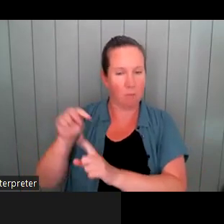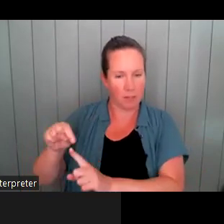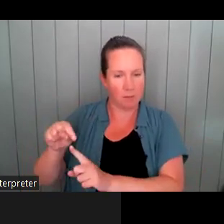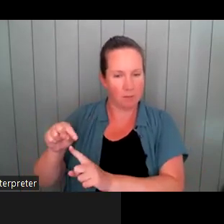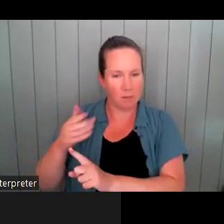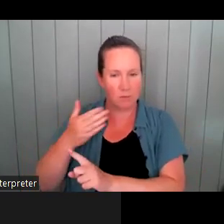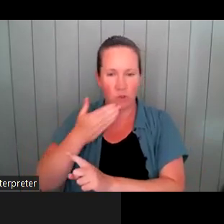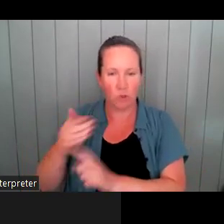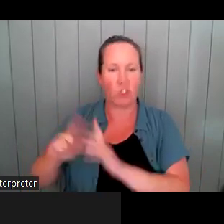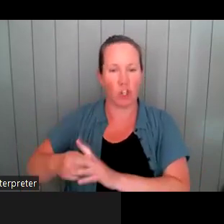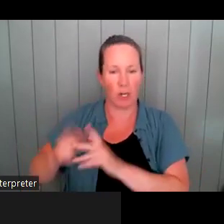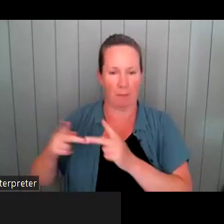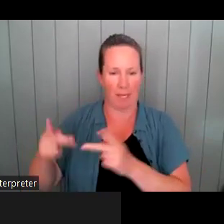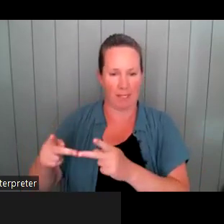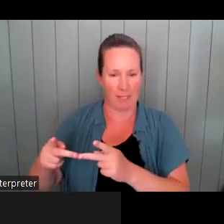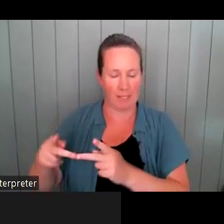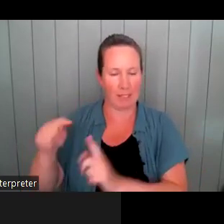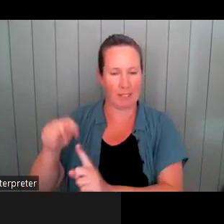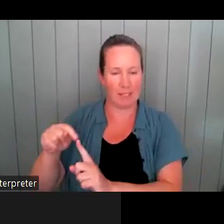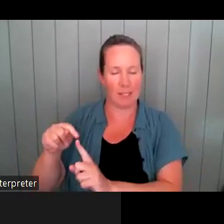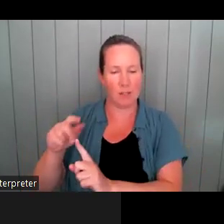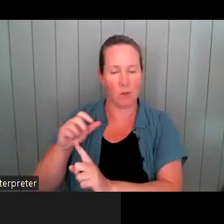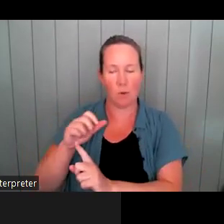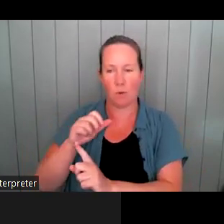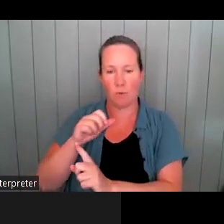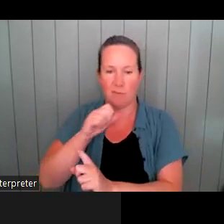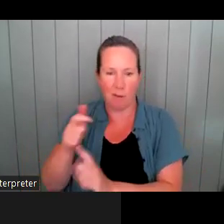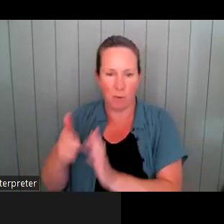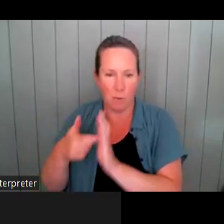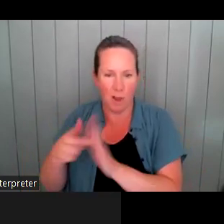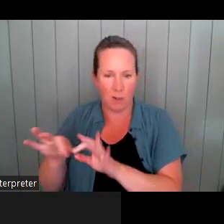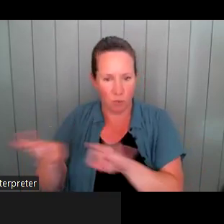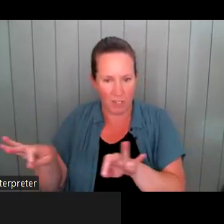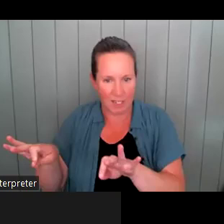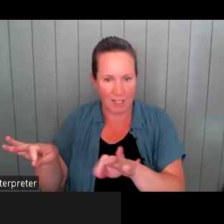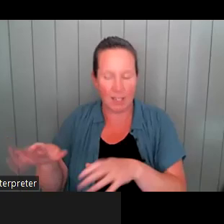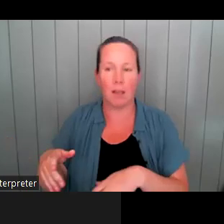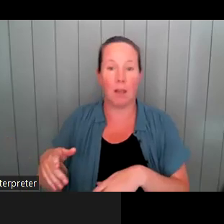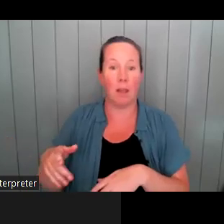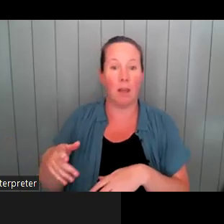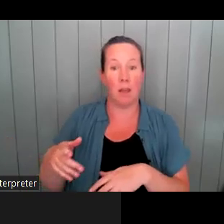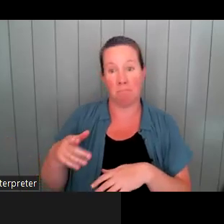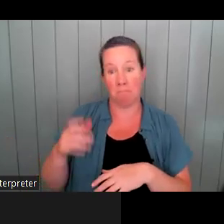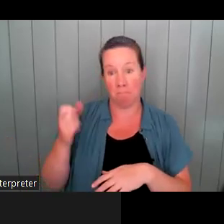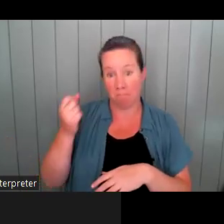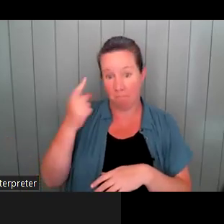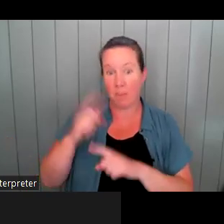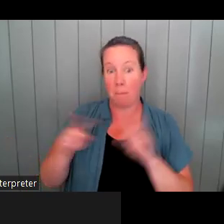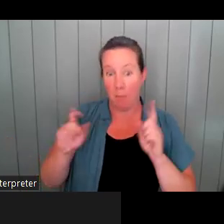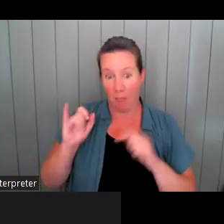You don't necessarily have to have your degree yet. But if you're going to be, like I said before, a